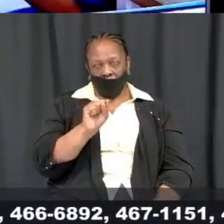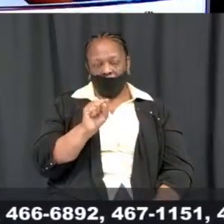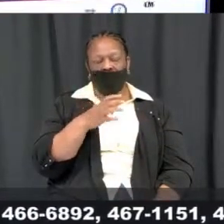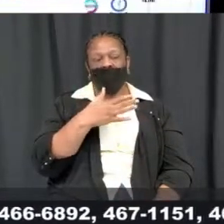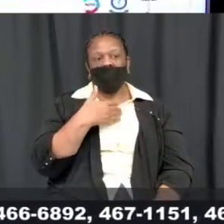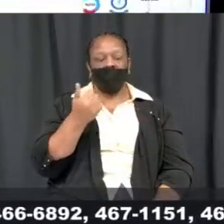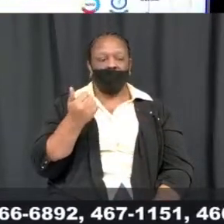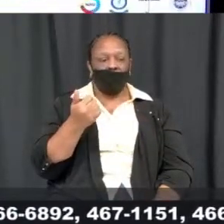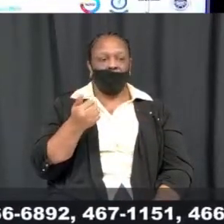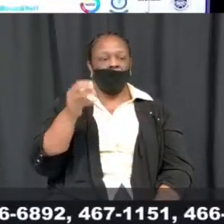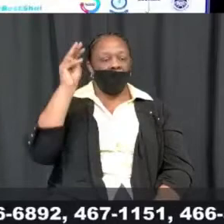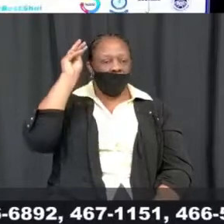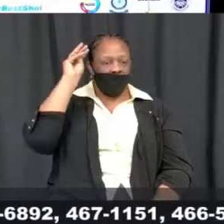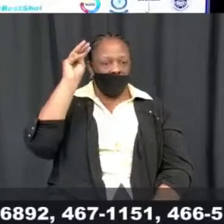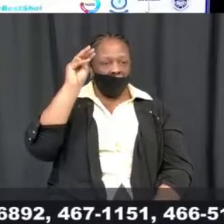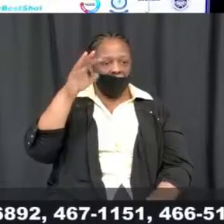Nisbet.